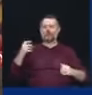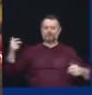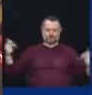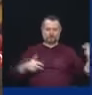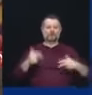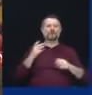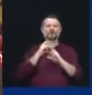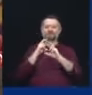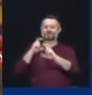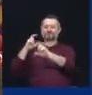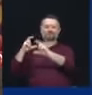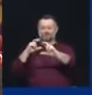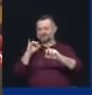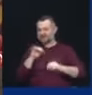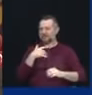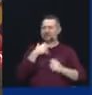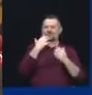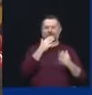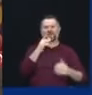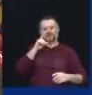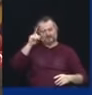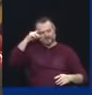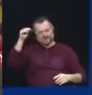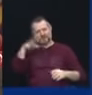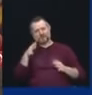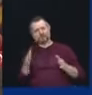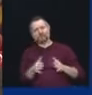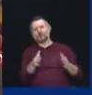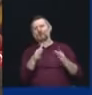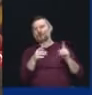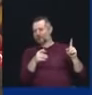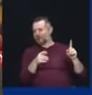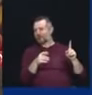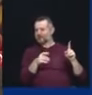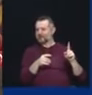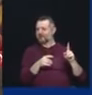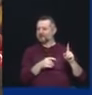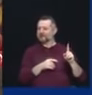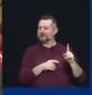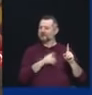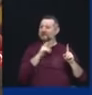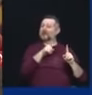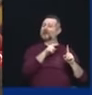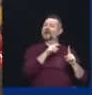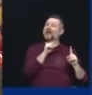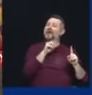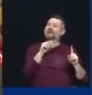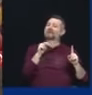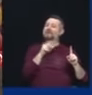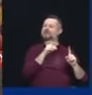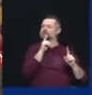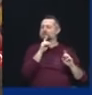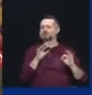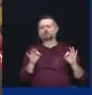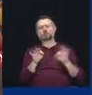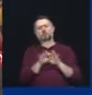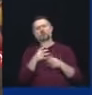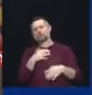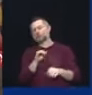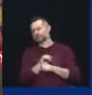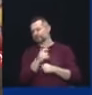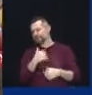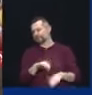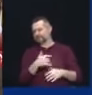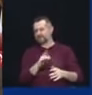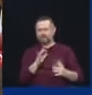would also like to thank Sun River and the critical work you are doing, and the outreach to farming worker community